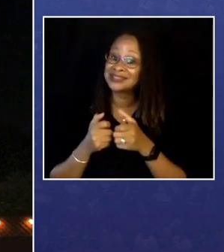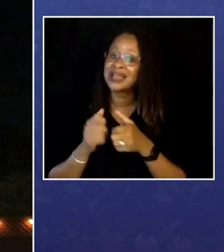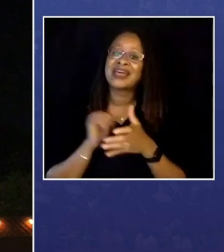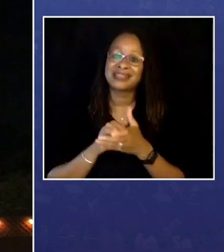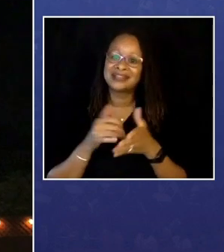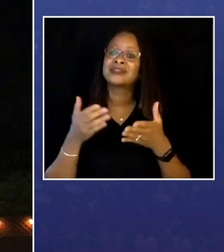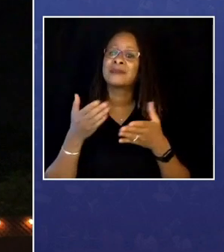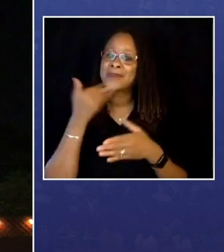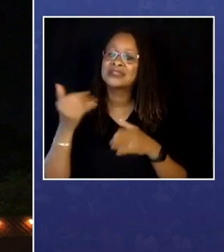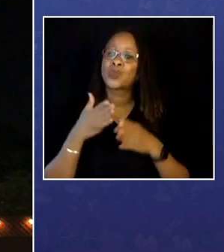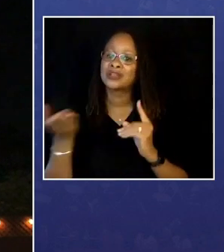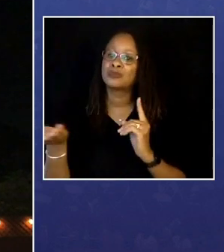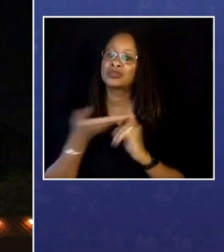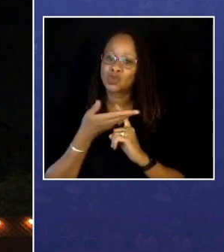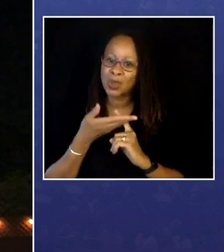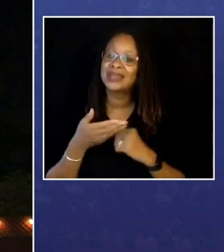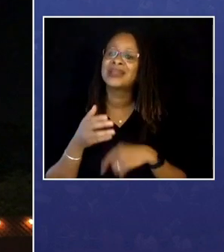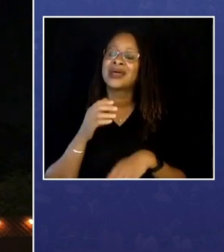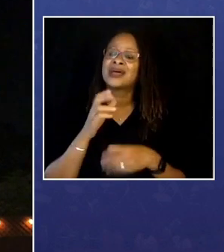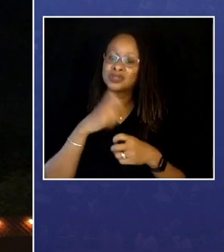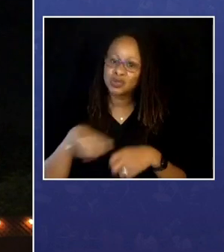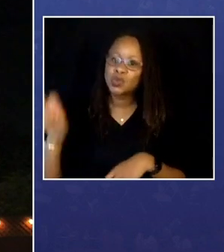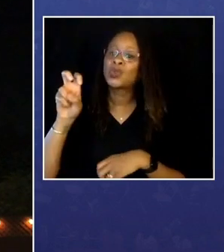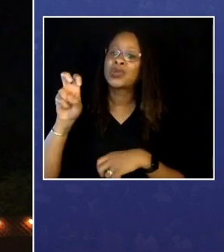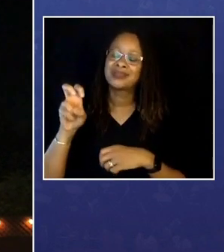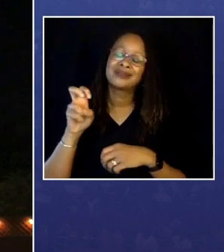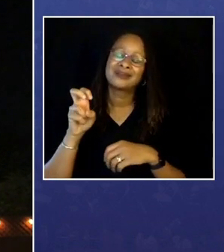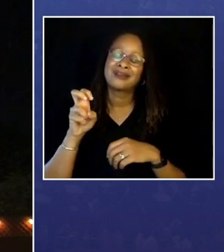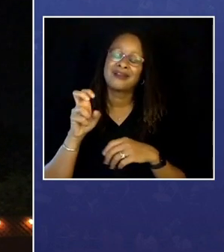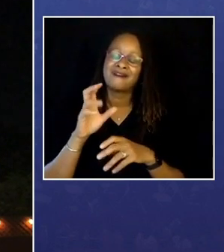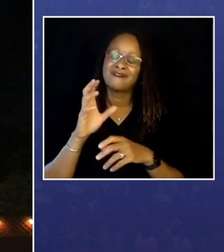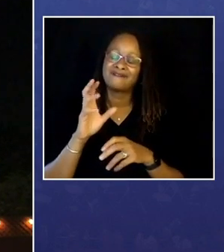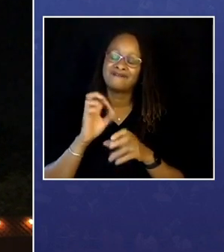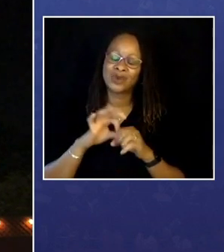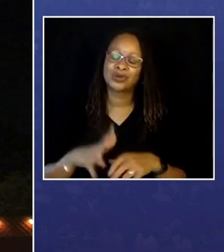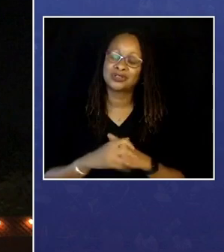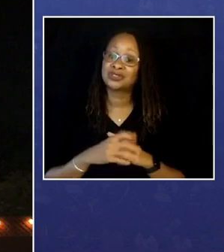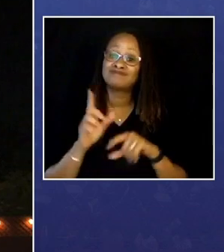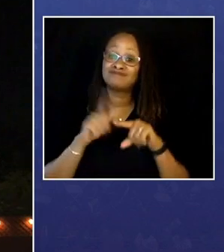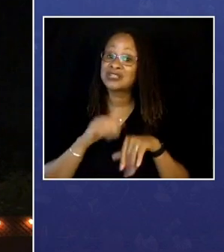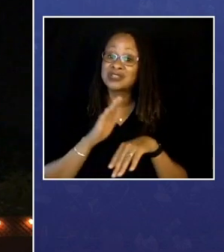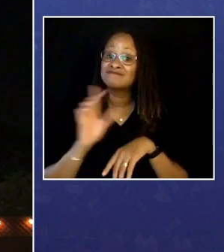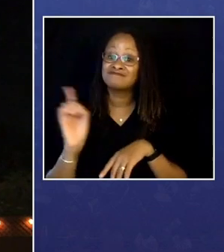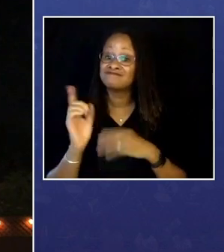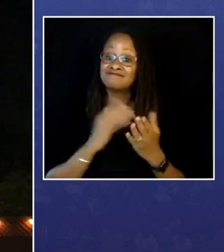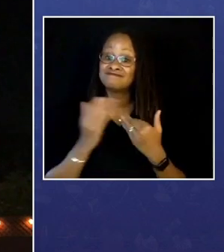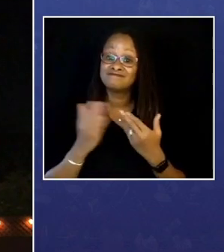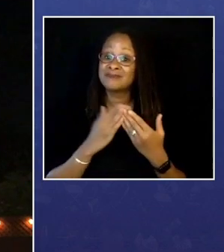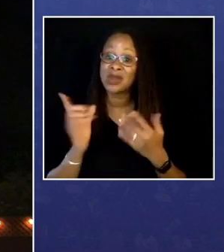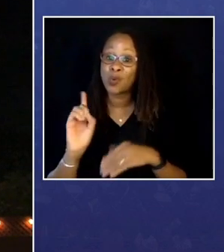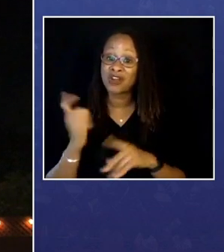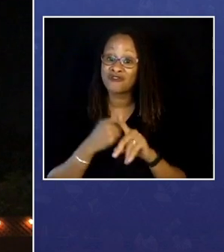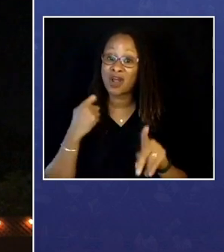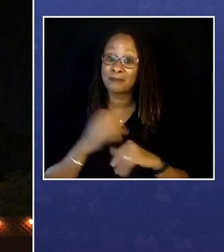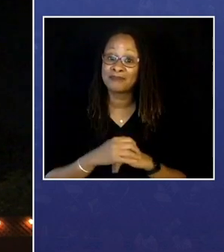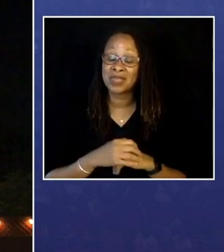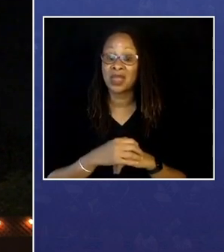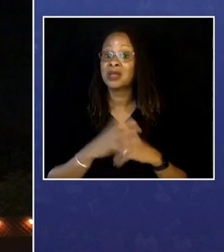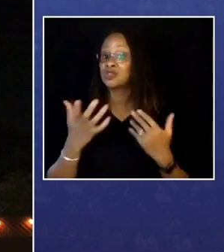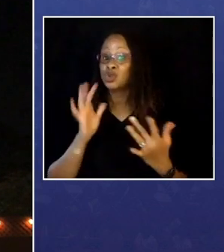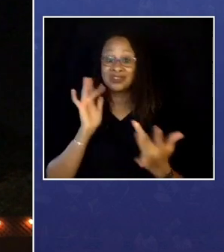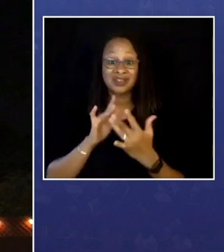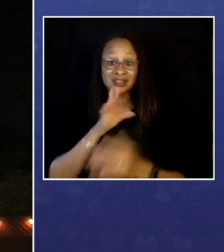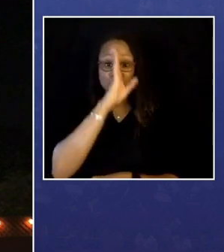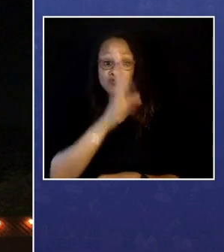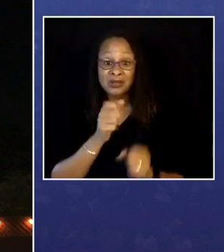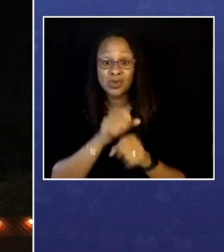to persuade swing voters and boost turnout leading up to November. And it doesn't matter where in the country you're calling or texting from. Look, you